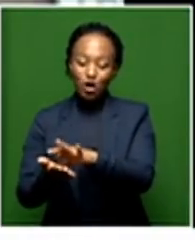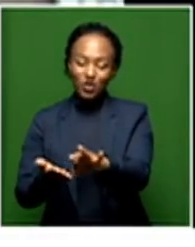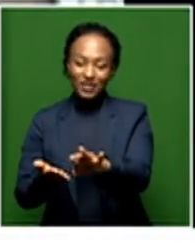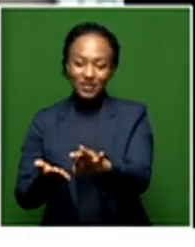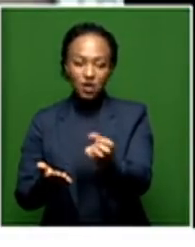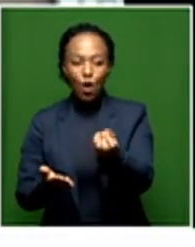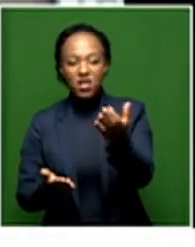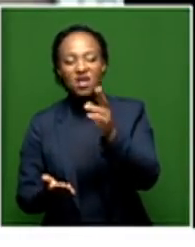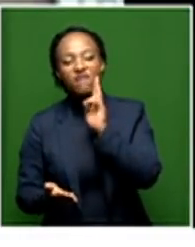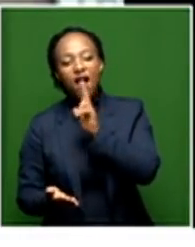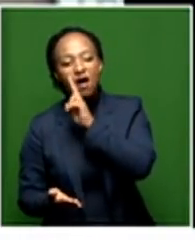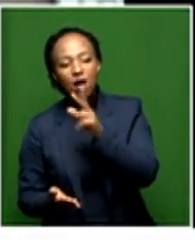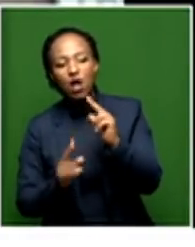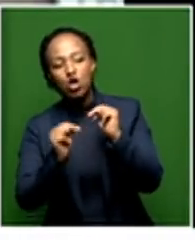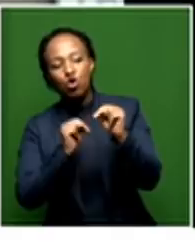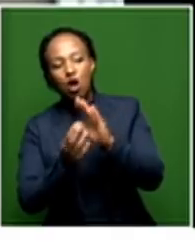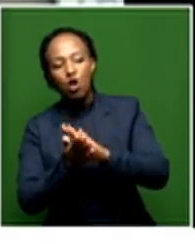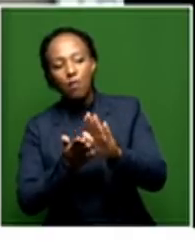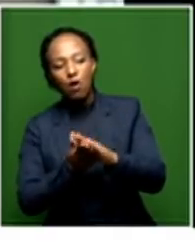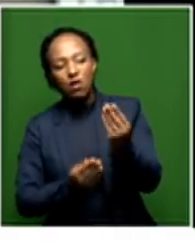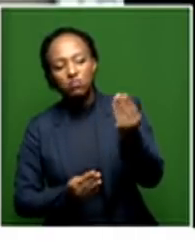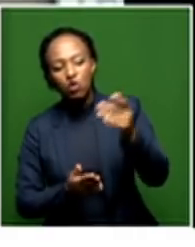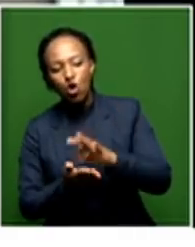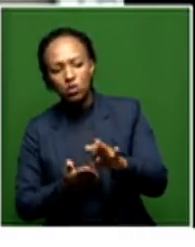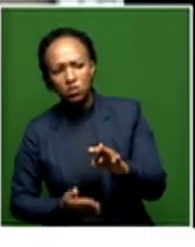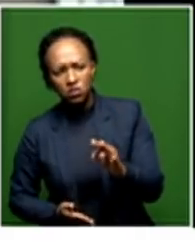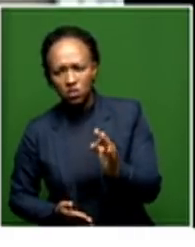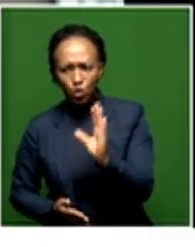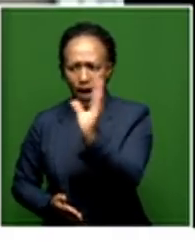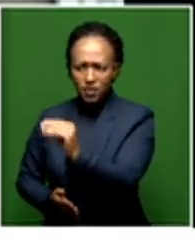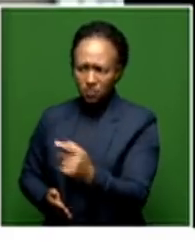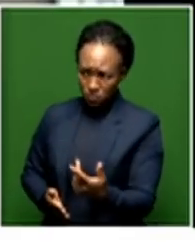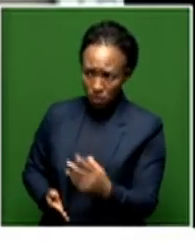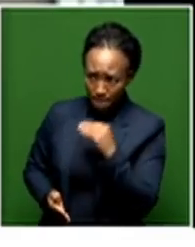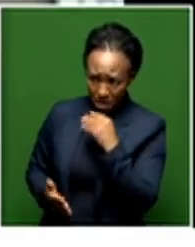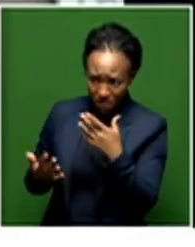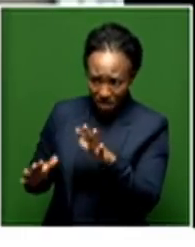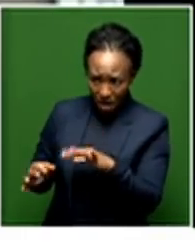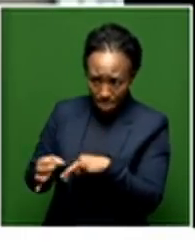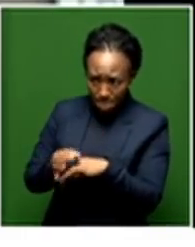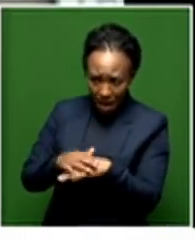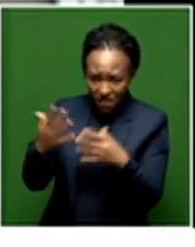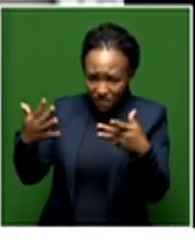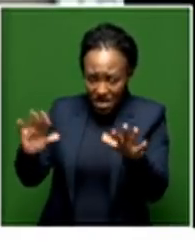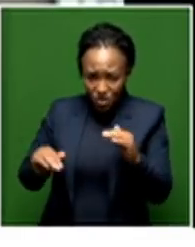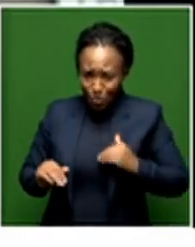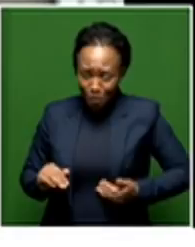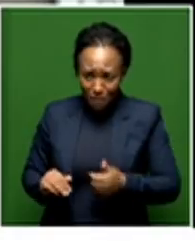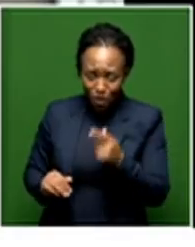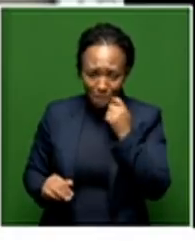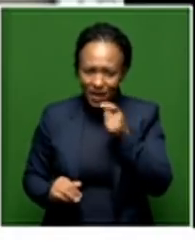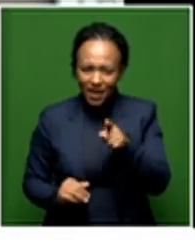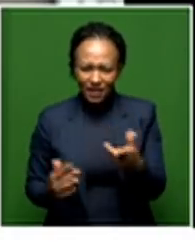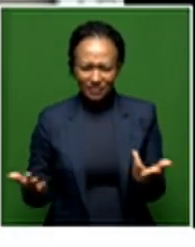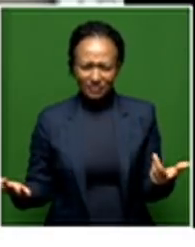the uncles at the lobola negotiations? And they would ask me, you have already went ahead to get married to this woman or to this man.